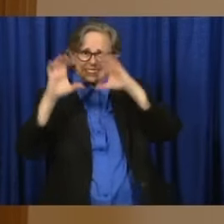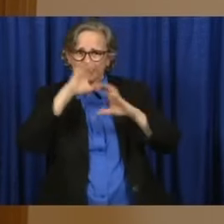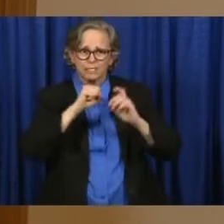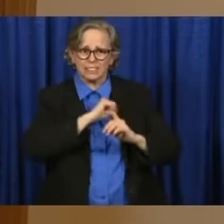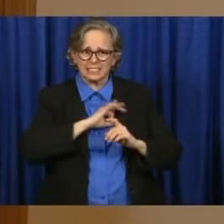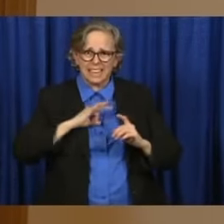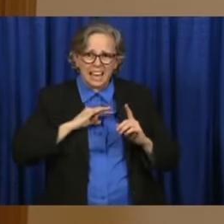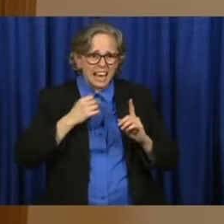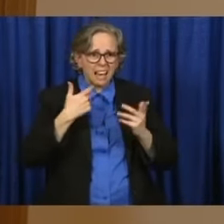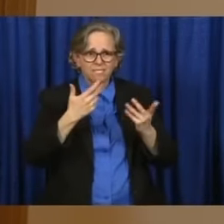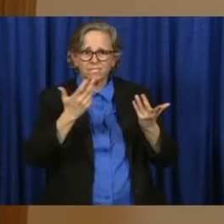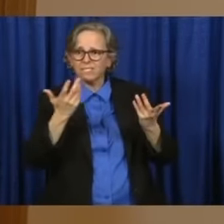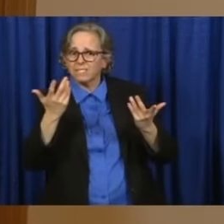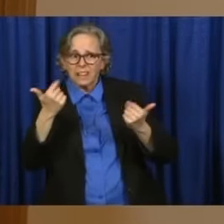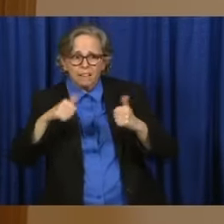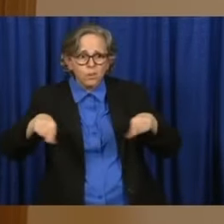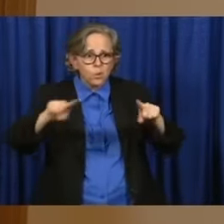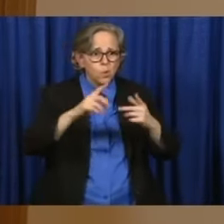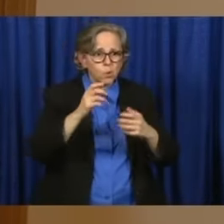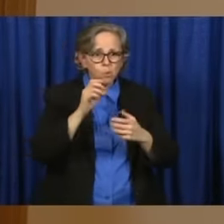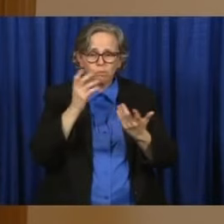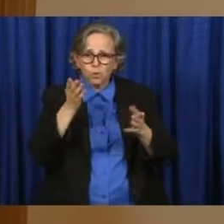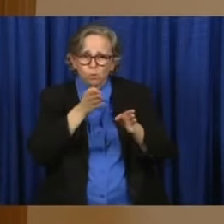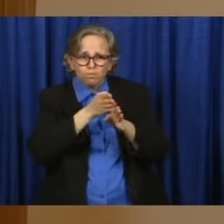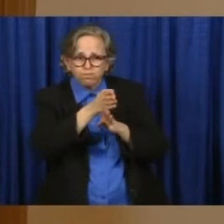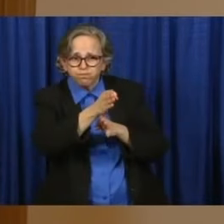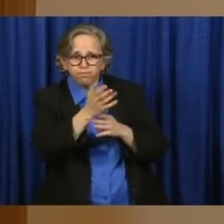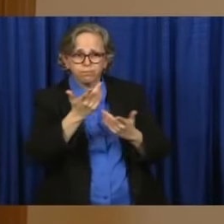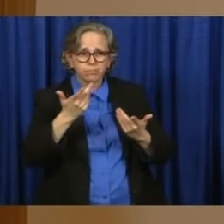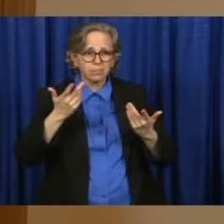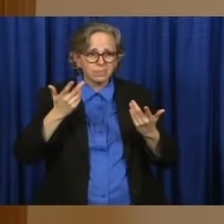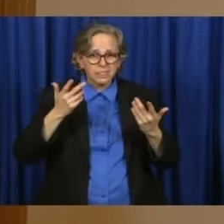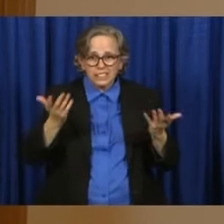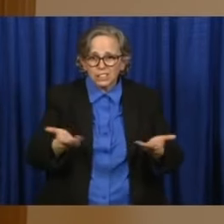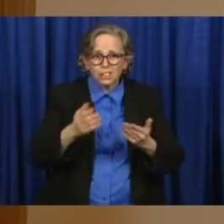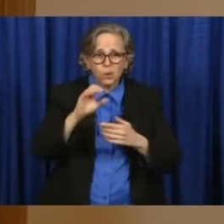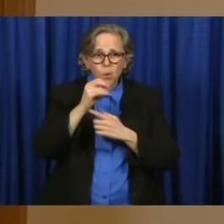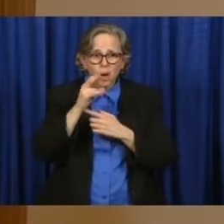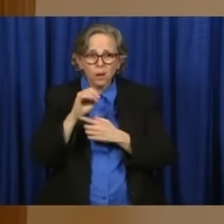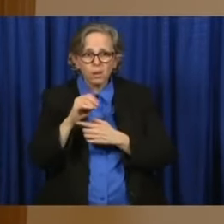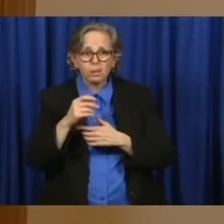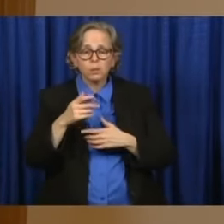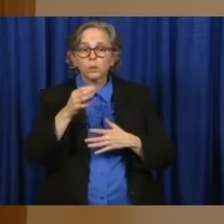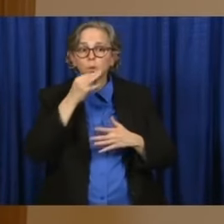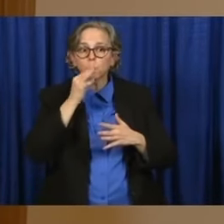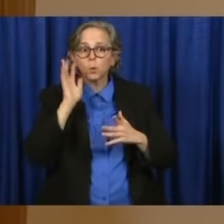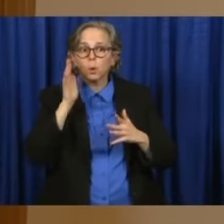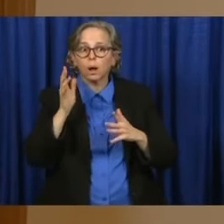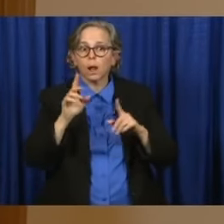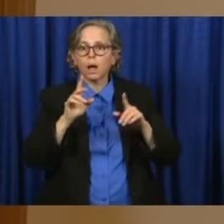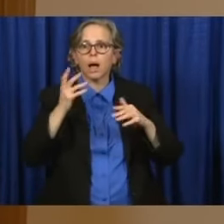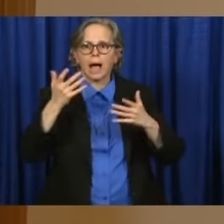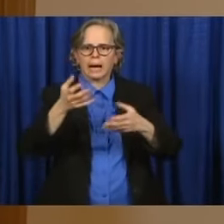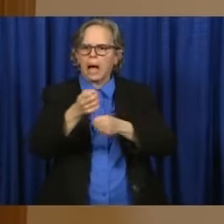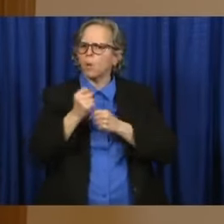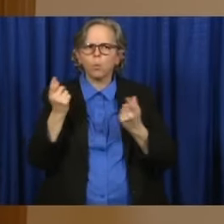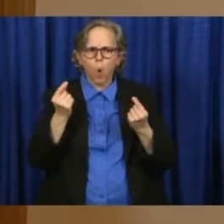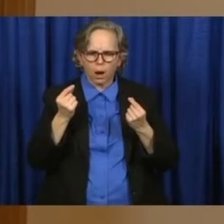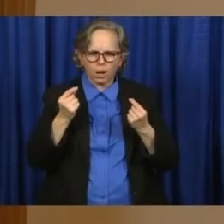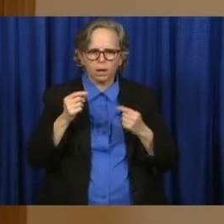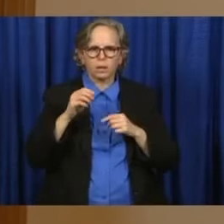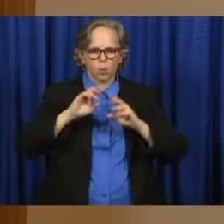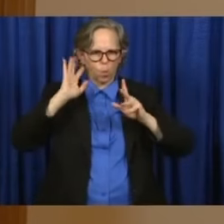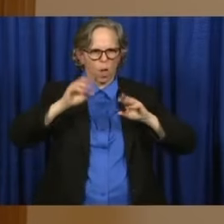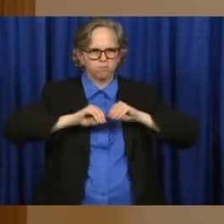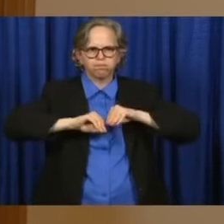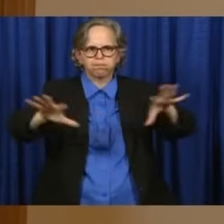you will be receiving a survey, and I hope you'll take the time to fill that out. We're going through all our licensing boards, looking